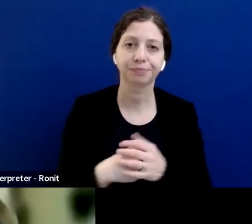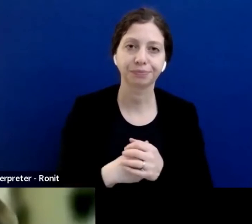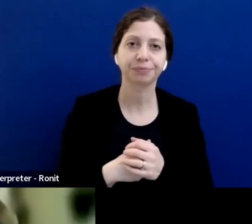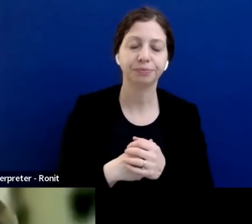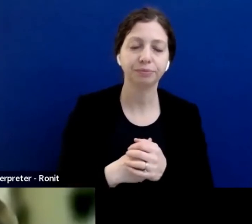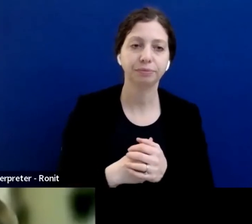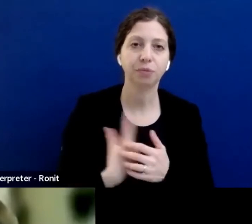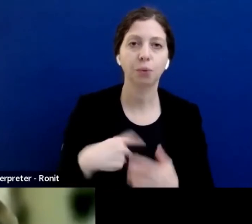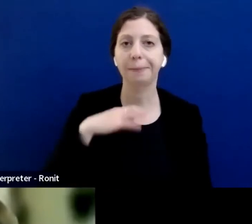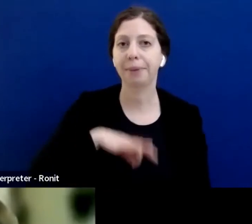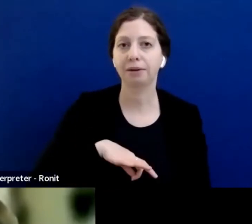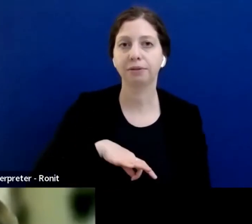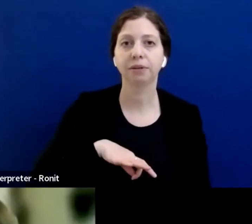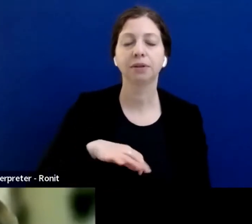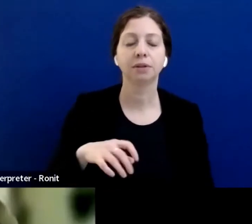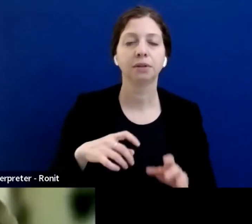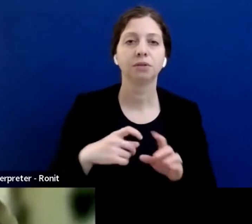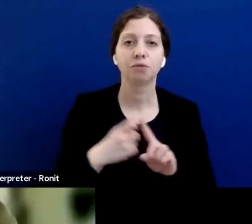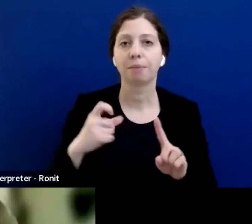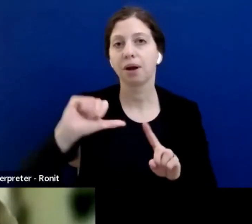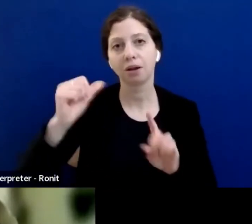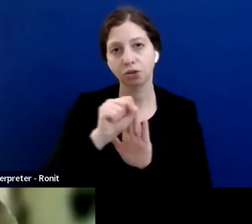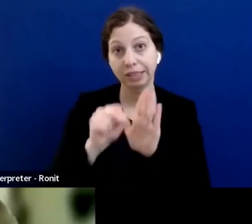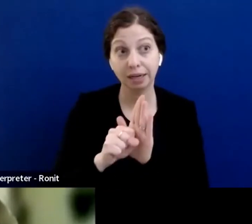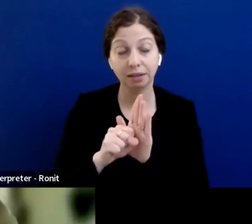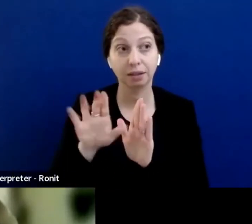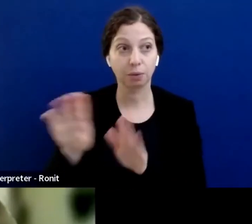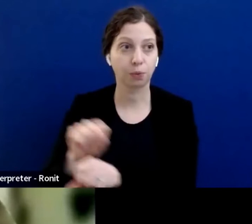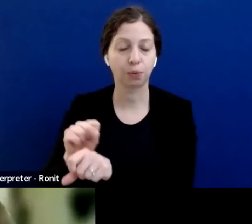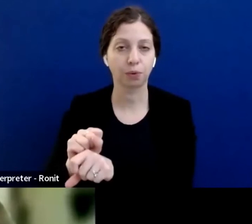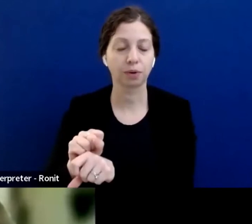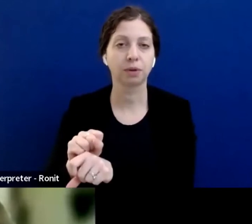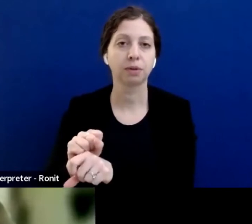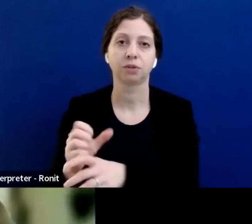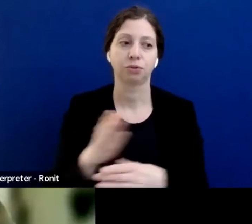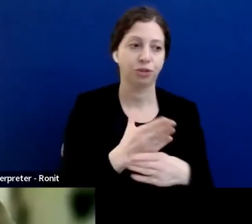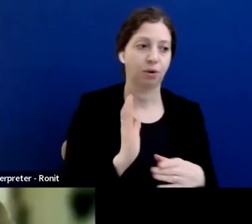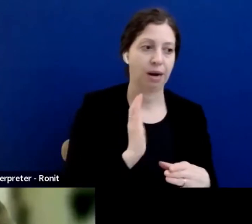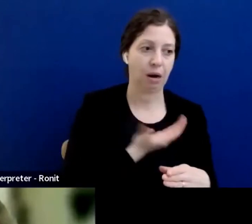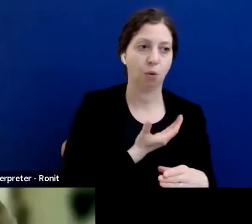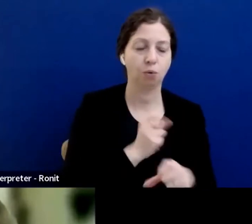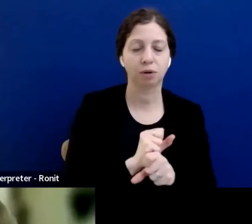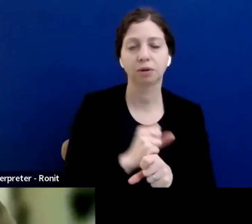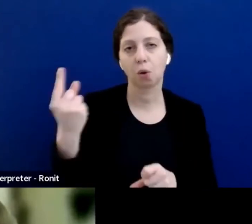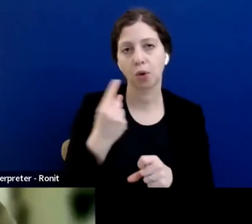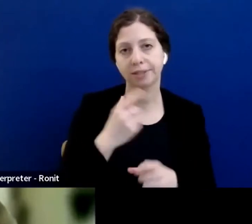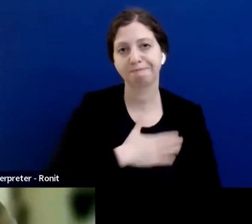benefit so much from what other states do that turning around and sharing what we have is always a